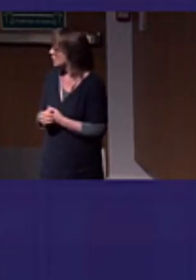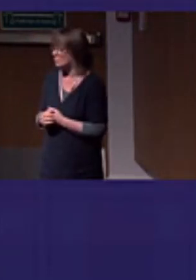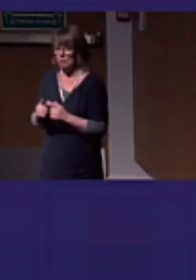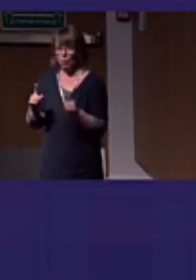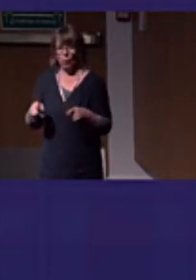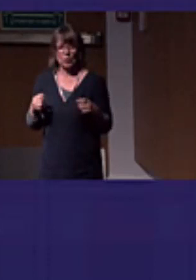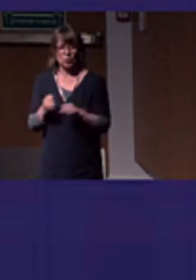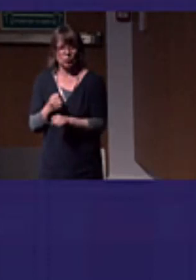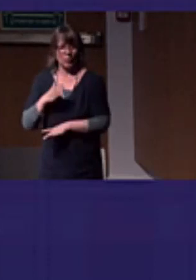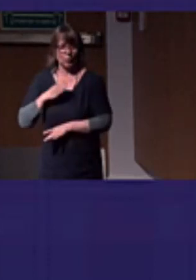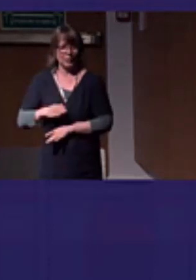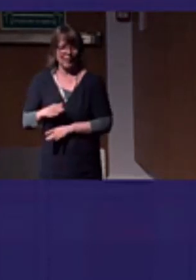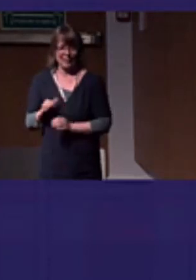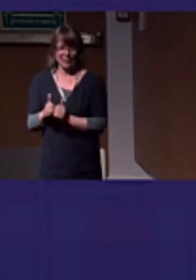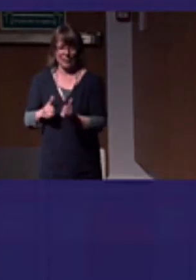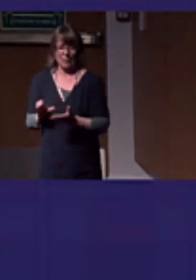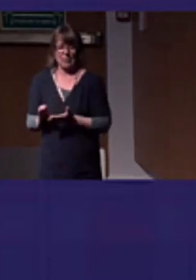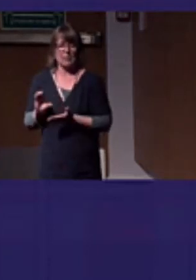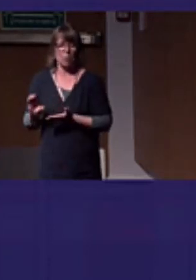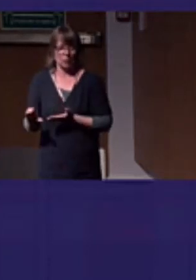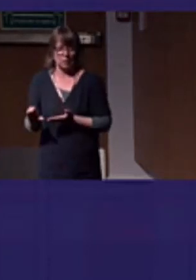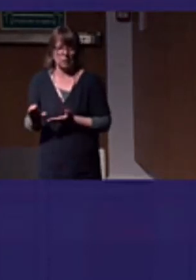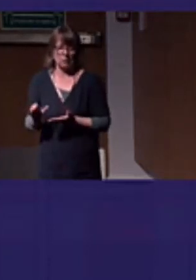do this without them. We couldn't put it on without them.